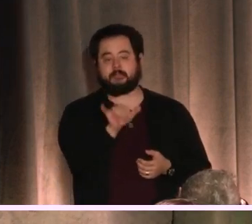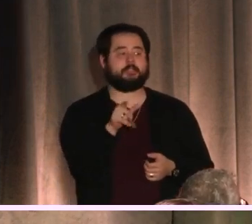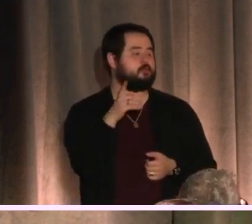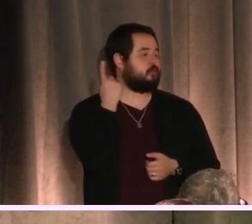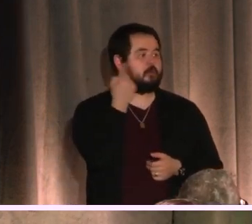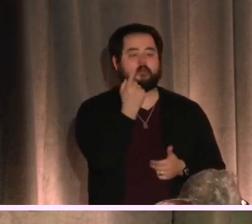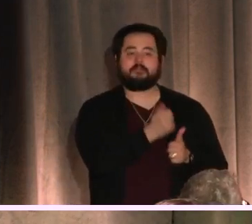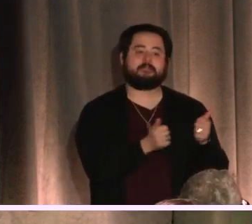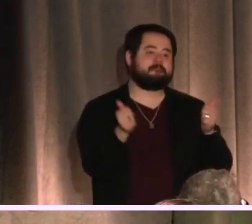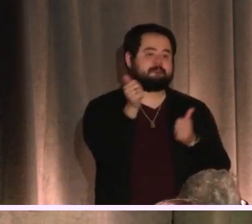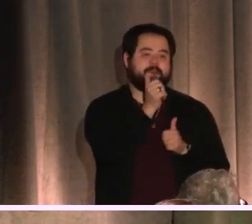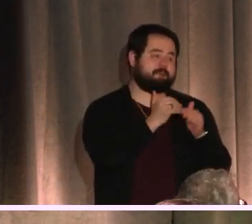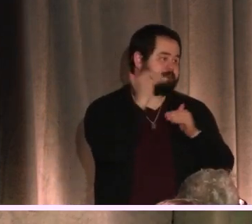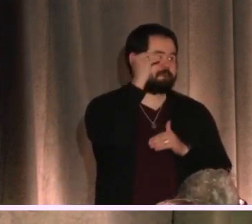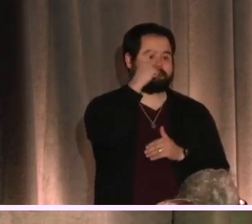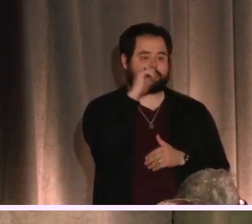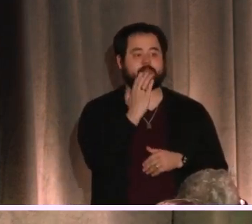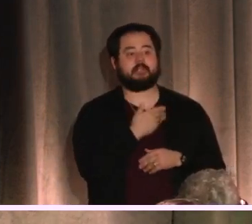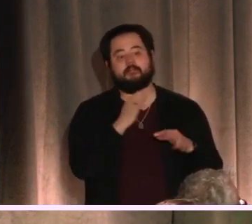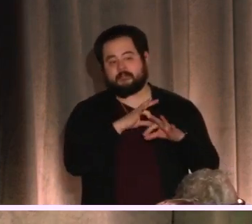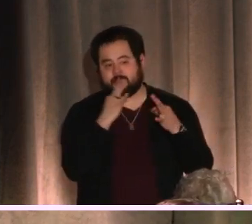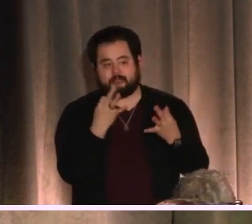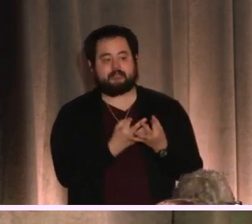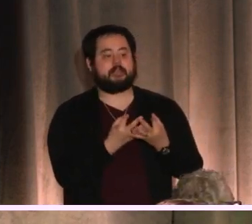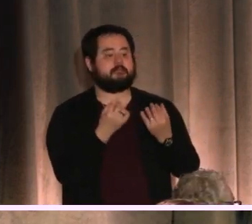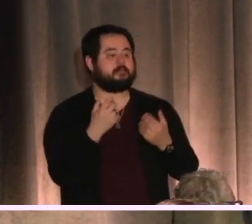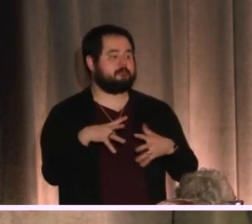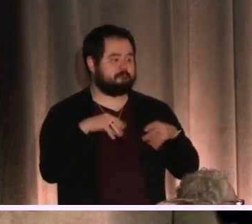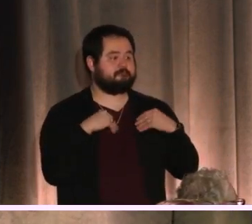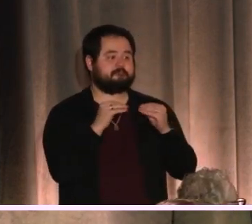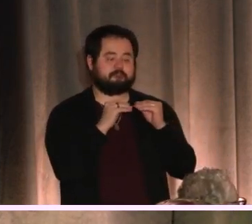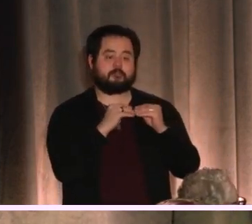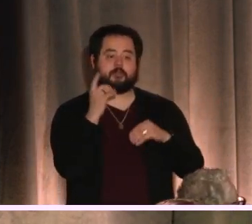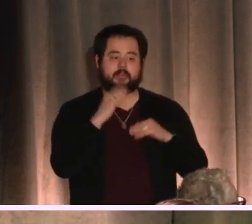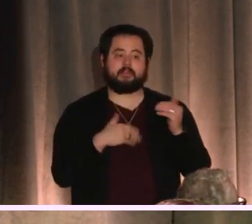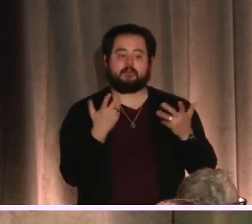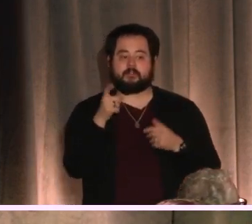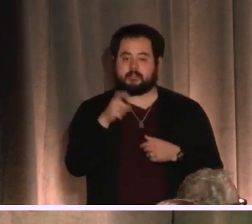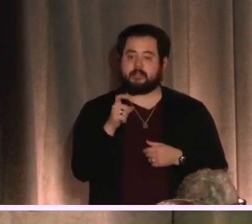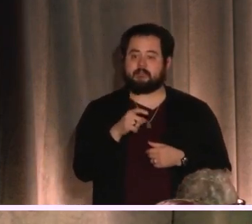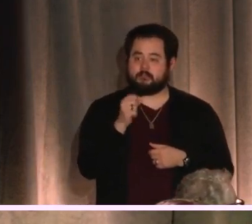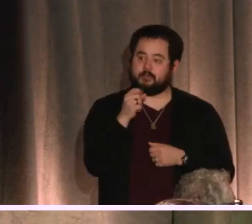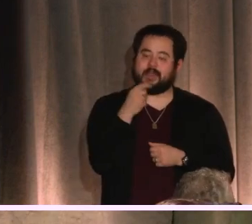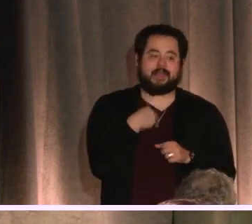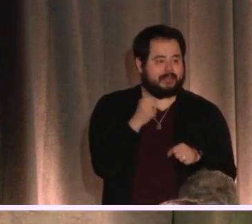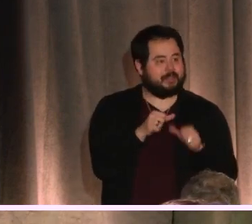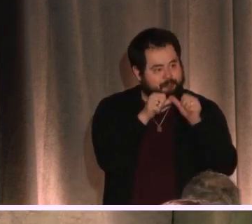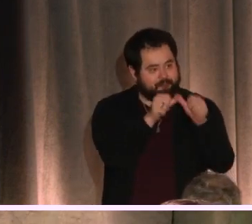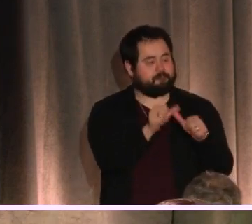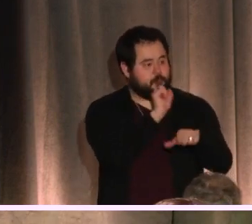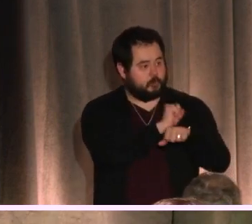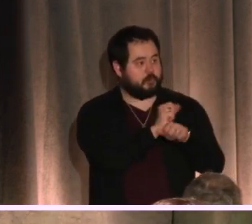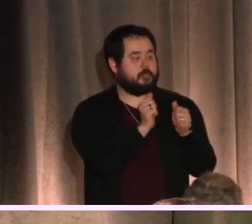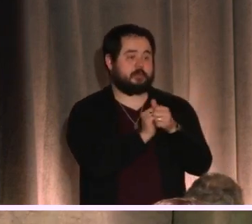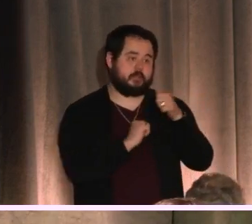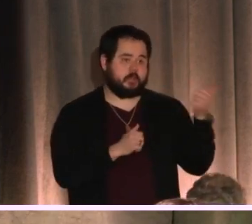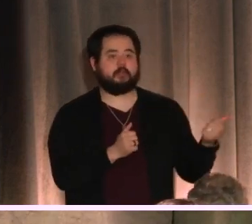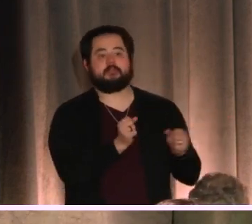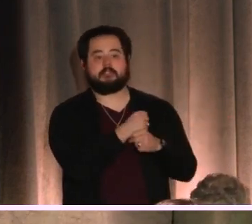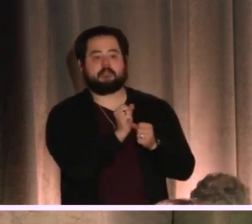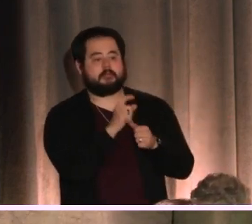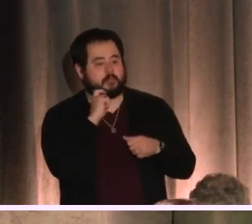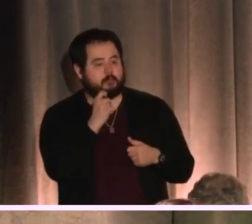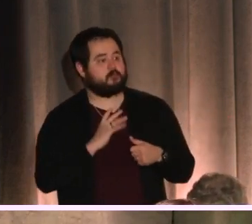and beyond for our family. Take on more that you need to so that I can spend more time working with others and make some cool